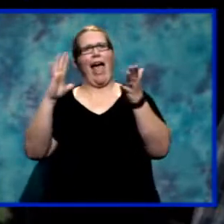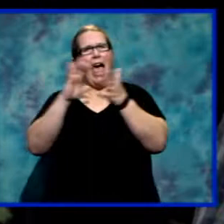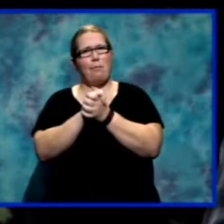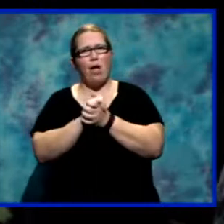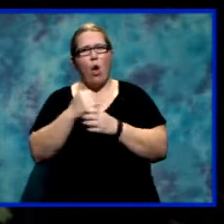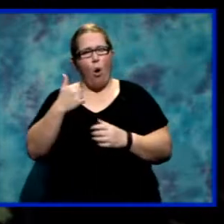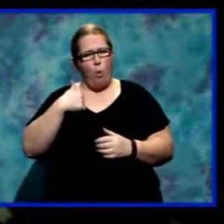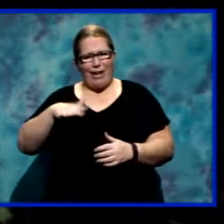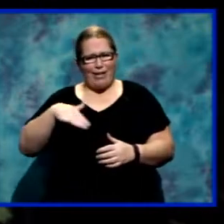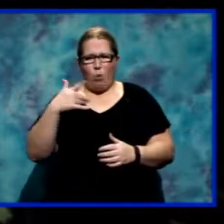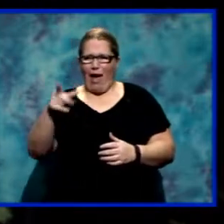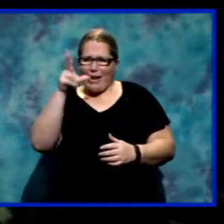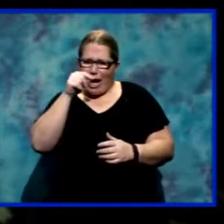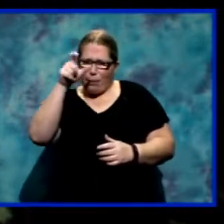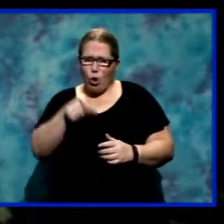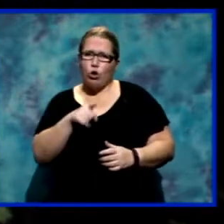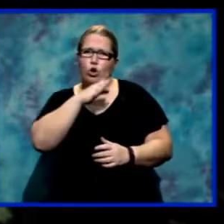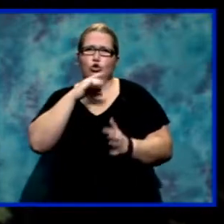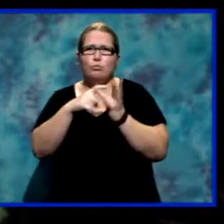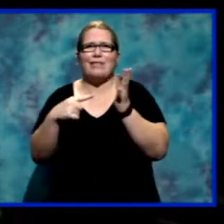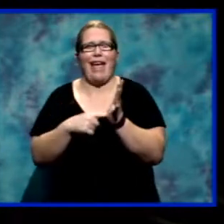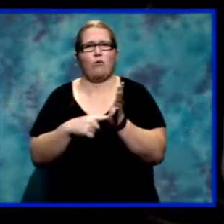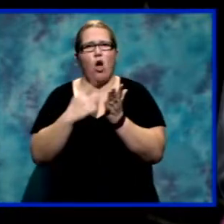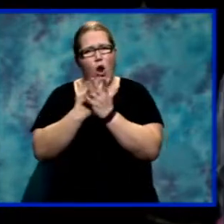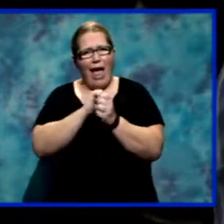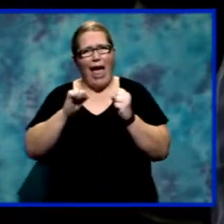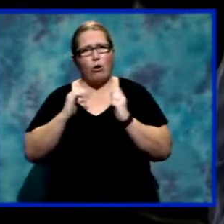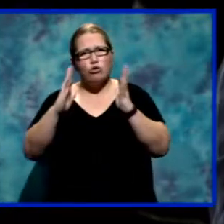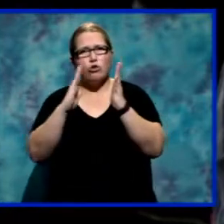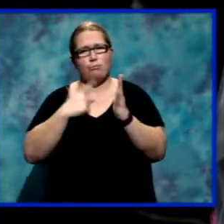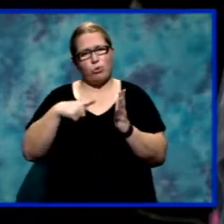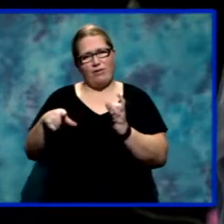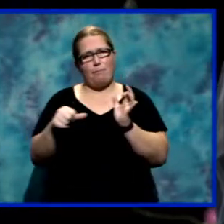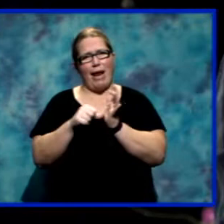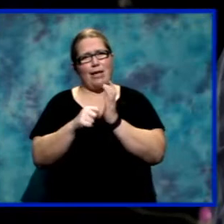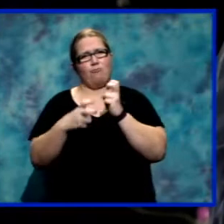teen or a young person to miss out in our church because of money.